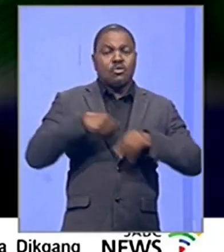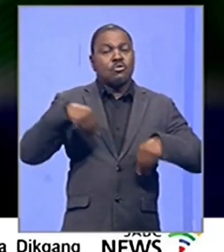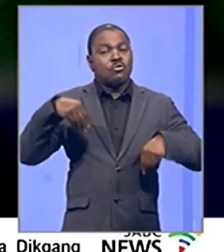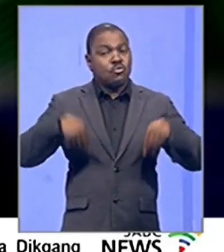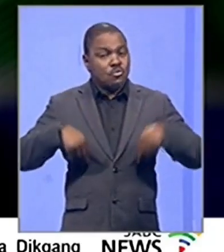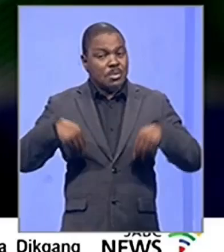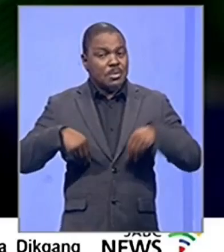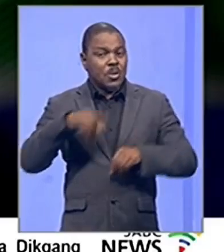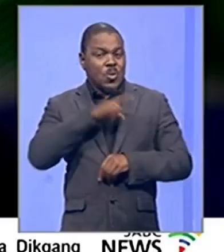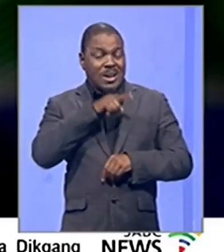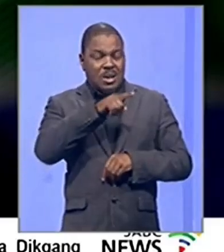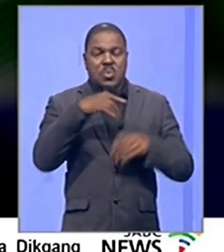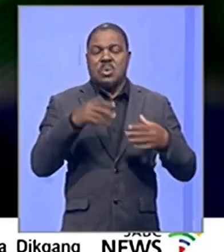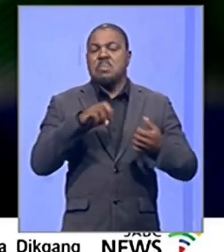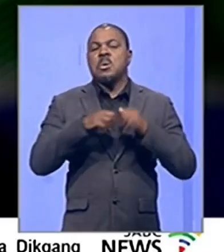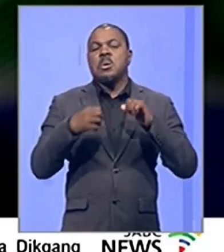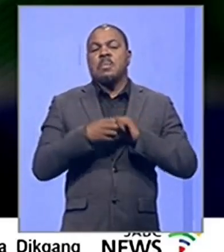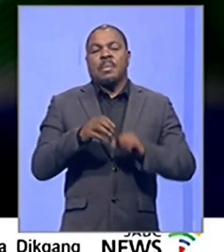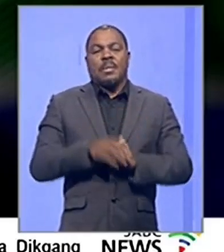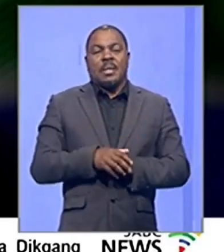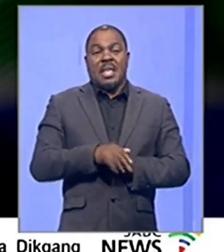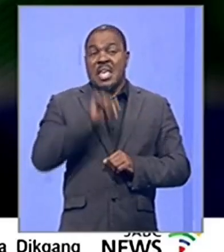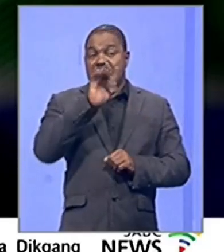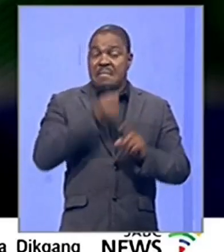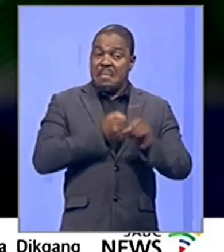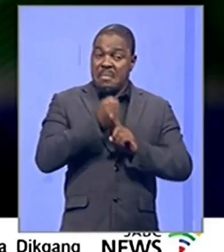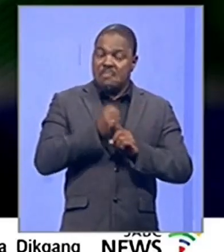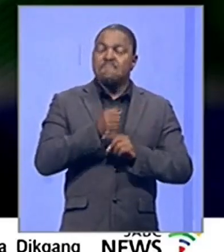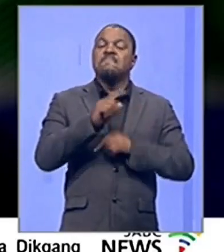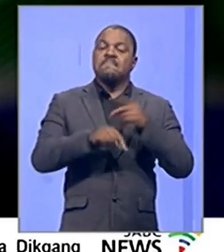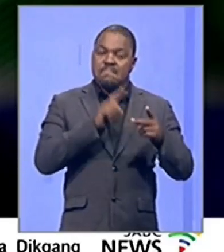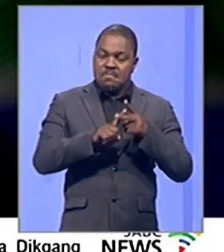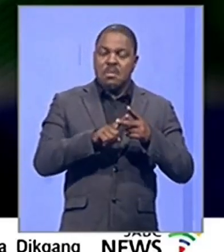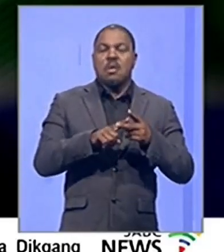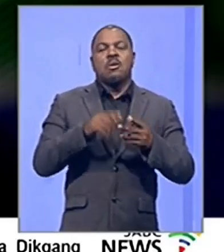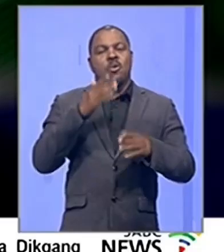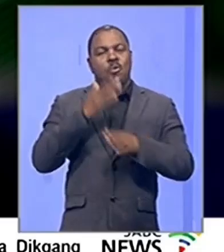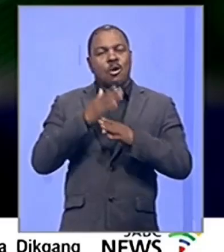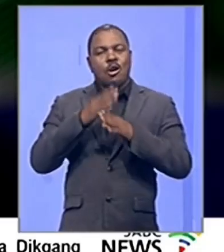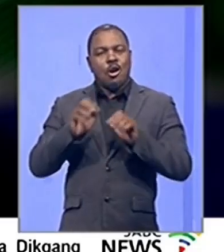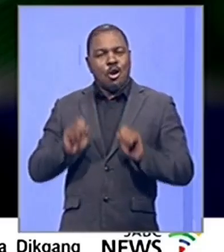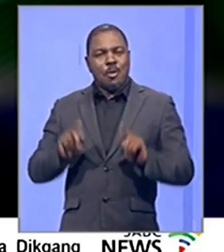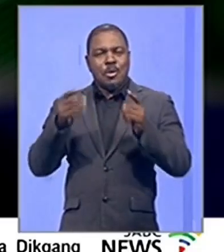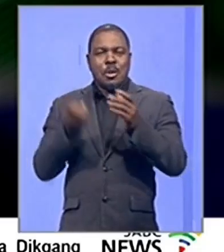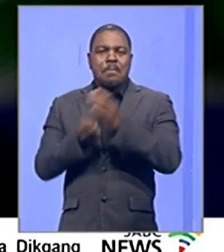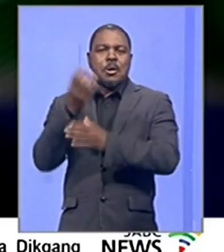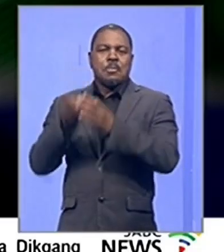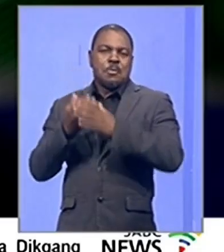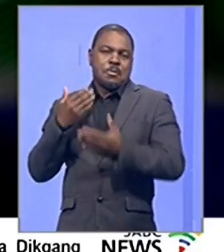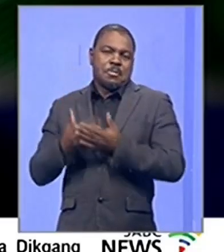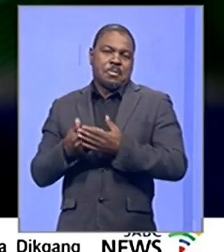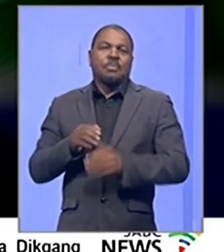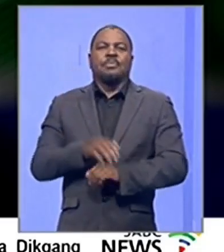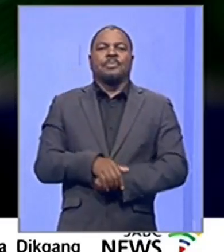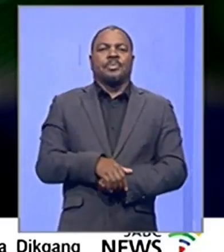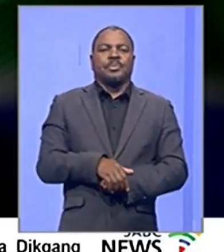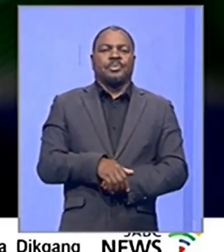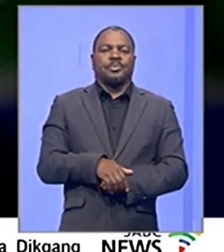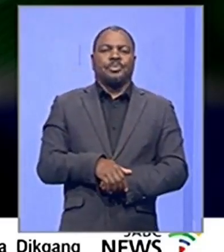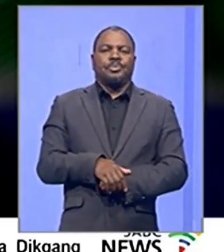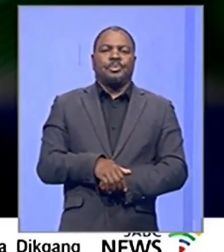hloba boroko gobane seo se tla dira gore go be le dibaka tša tlholego ya mešomo ka mo nageng.